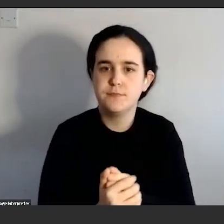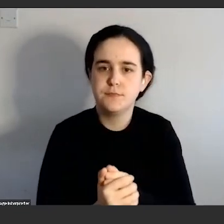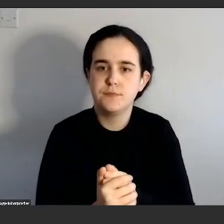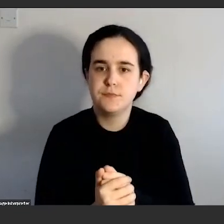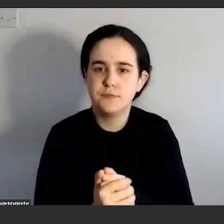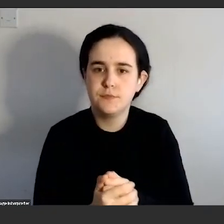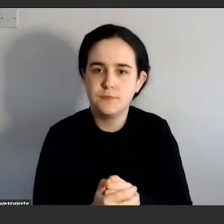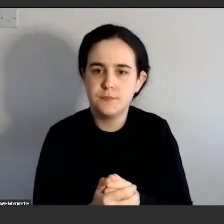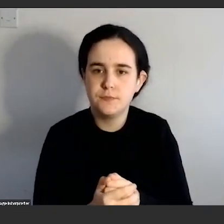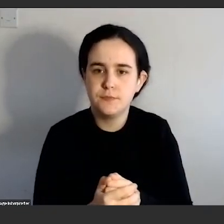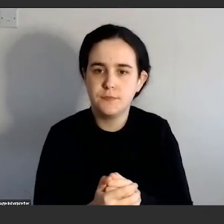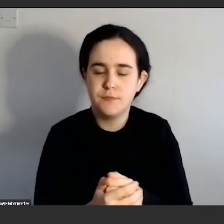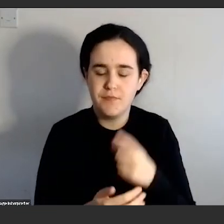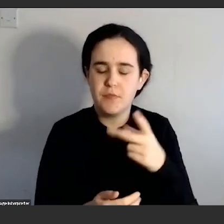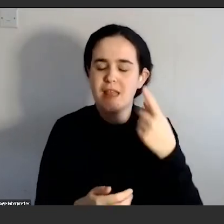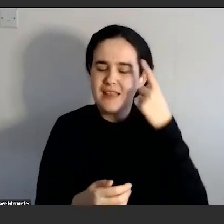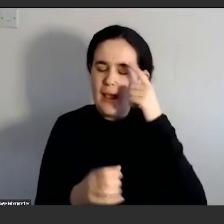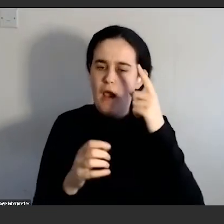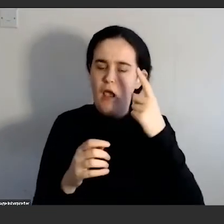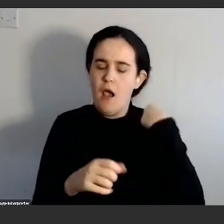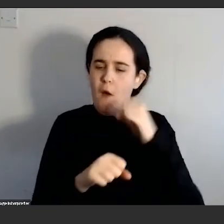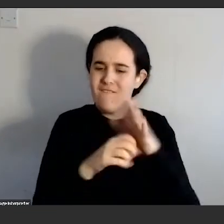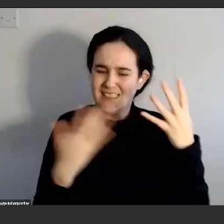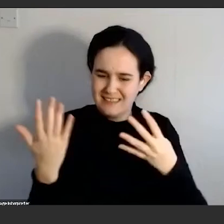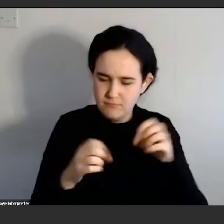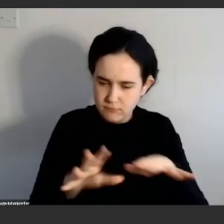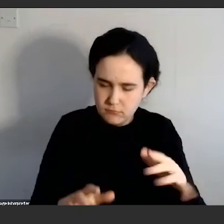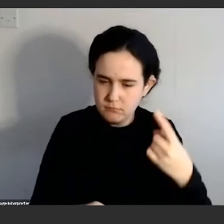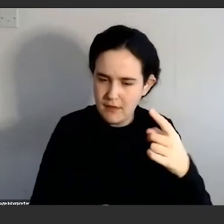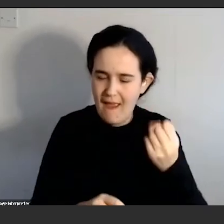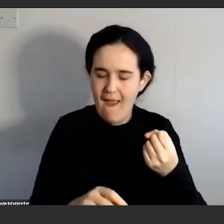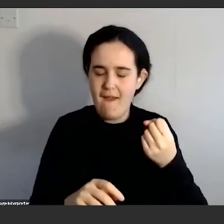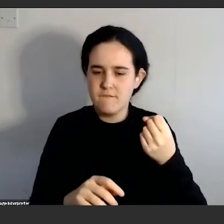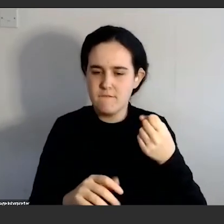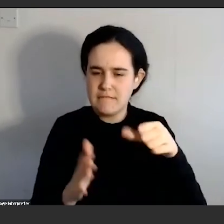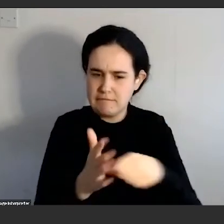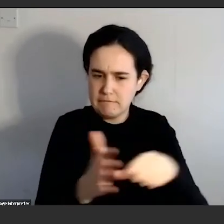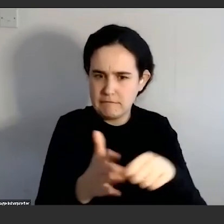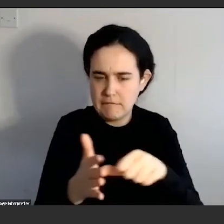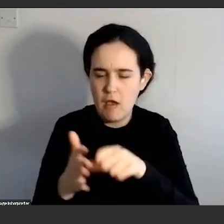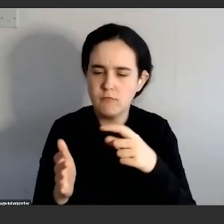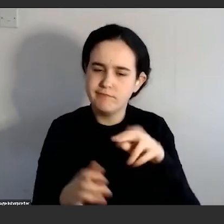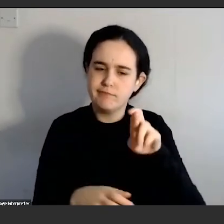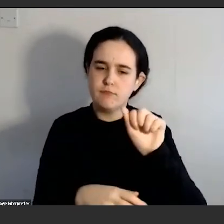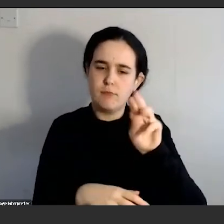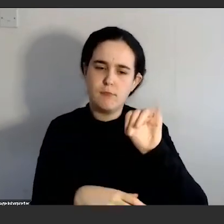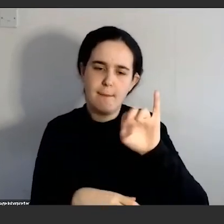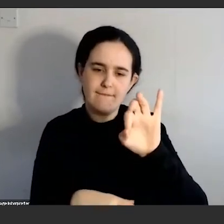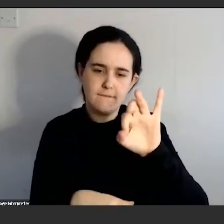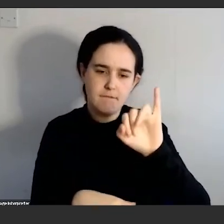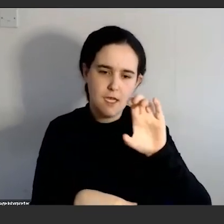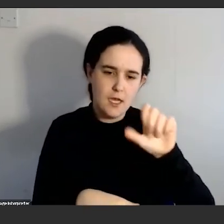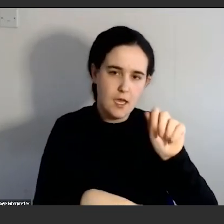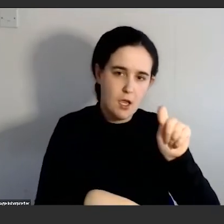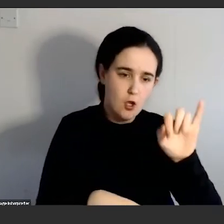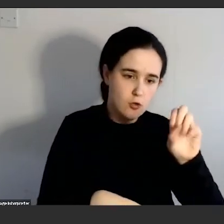most challenging, difficult humanitarian settings around the globe. And while we do have an inclusive workforce